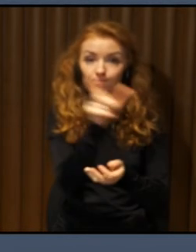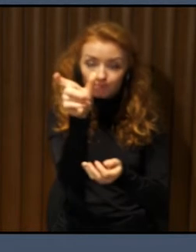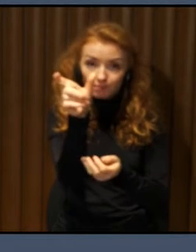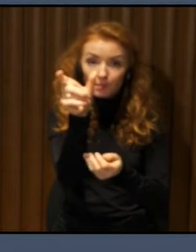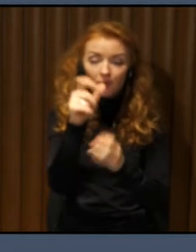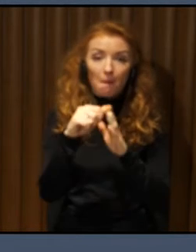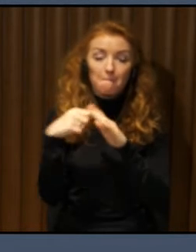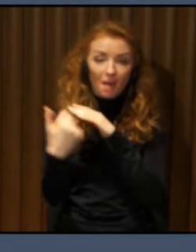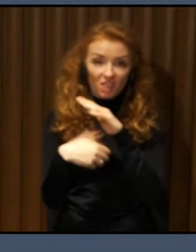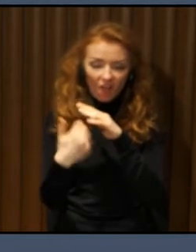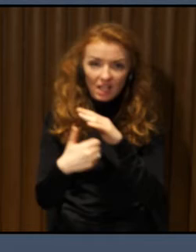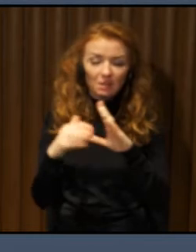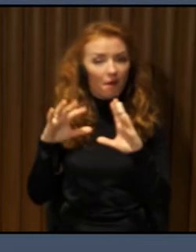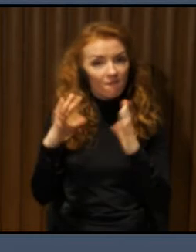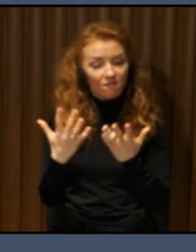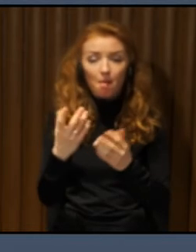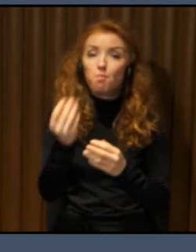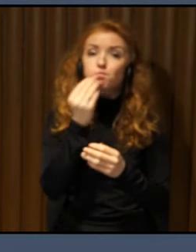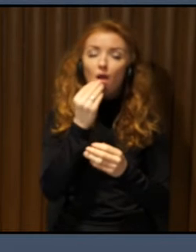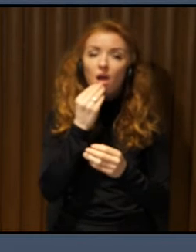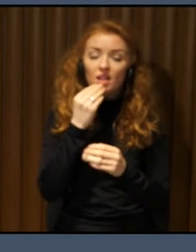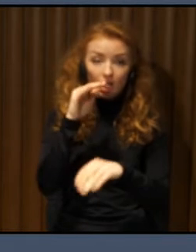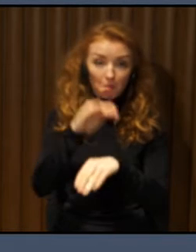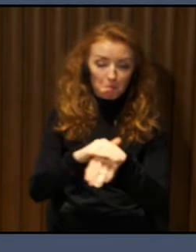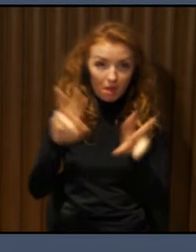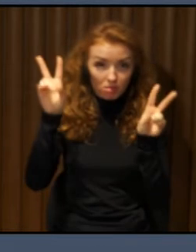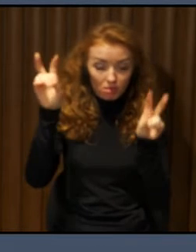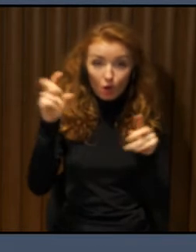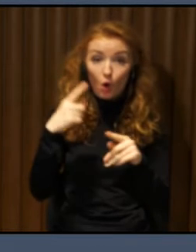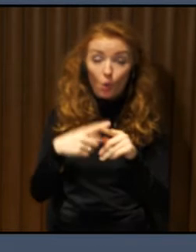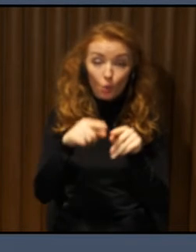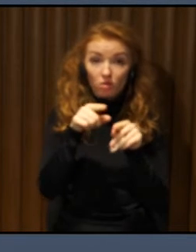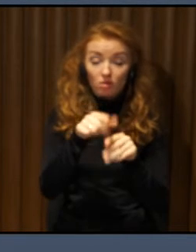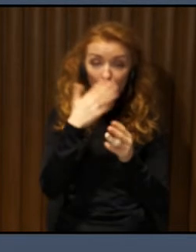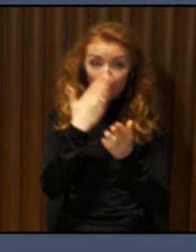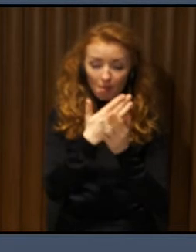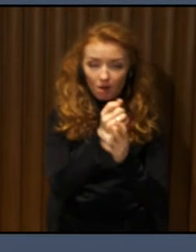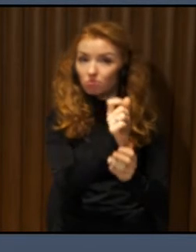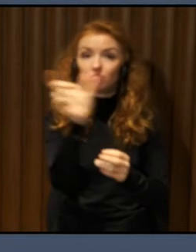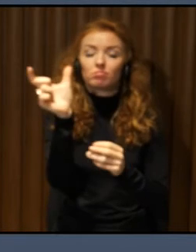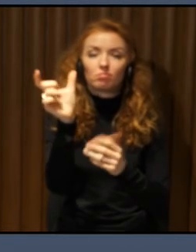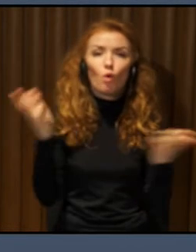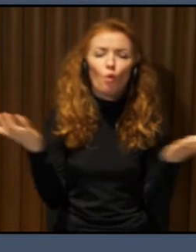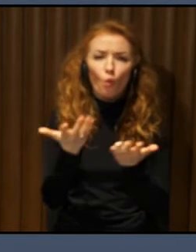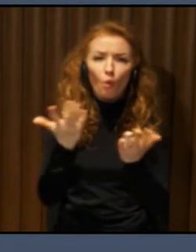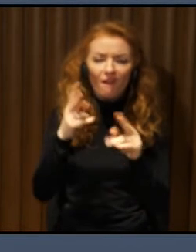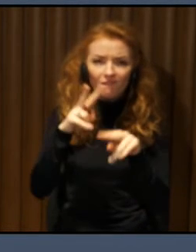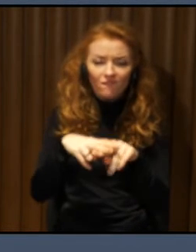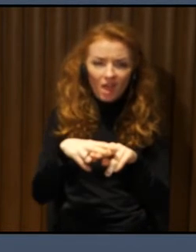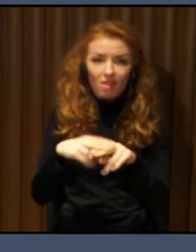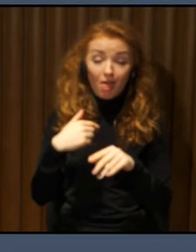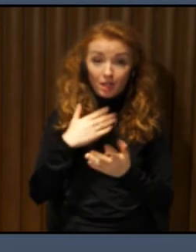bank. You can search that and actually shows by geolocation. So I'm in Edmonton, Canada, so that's what I have up